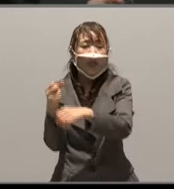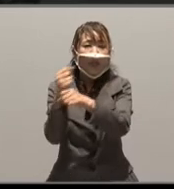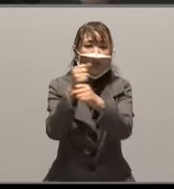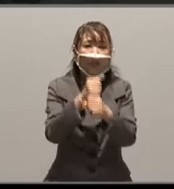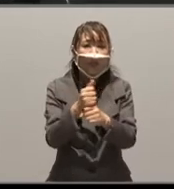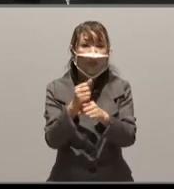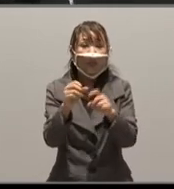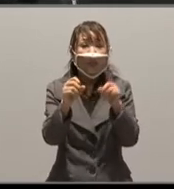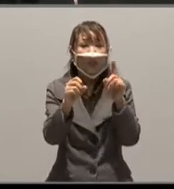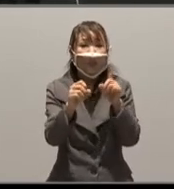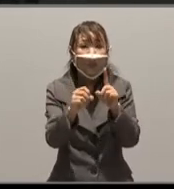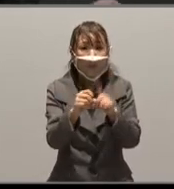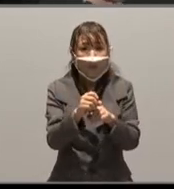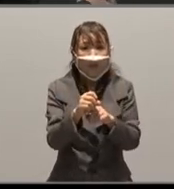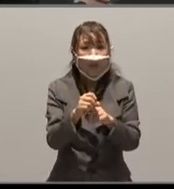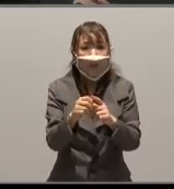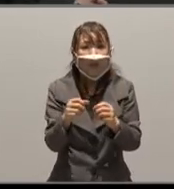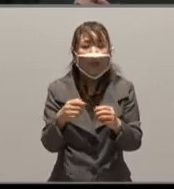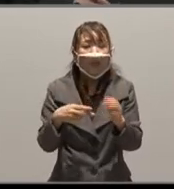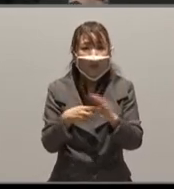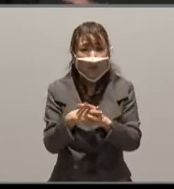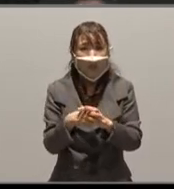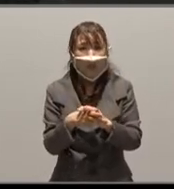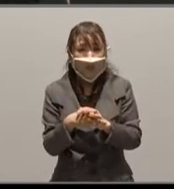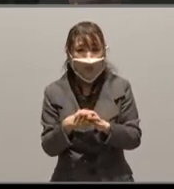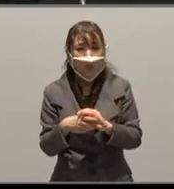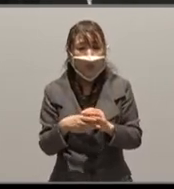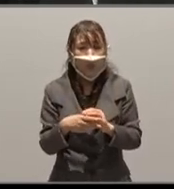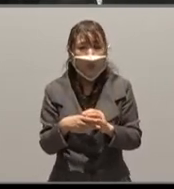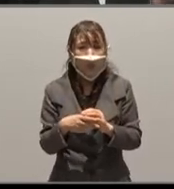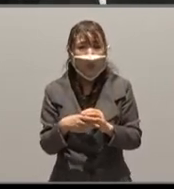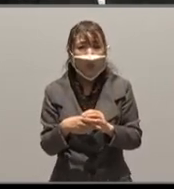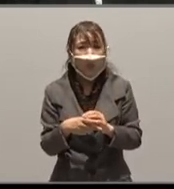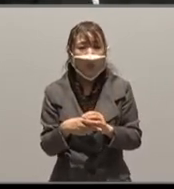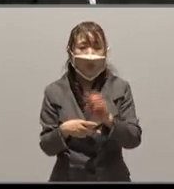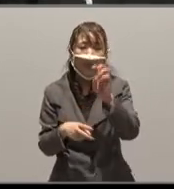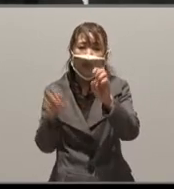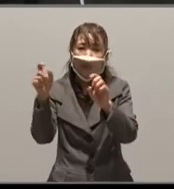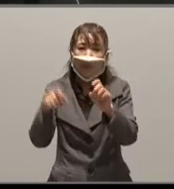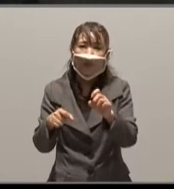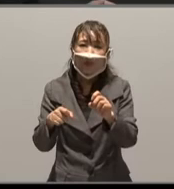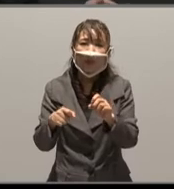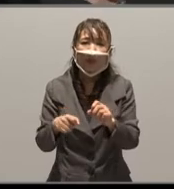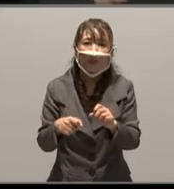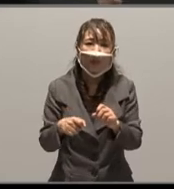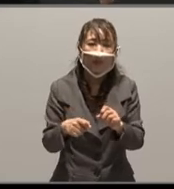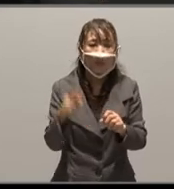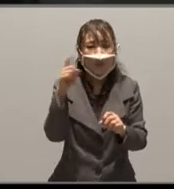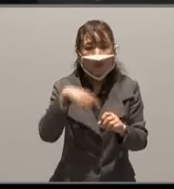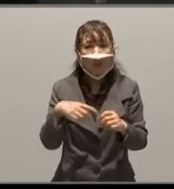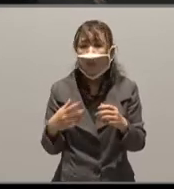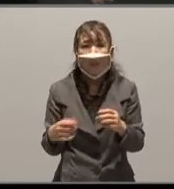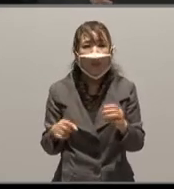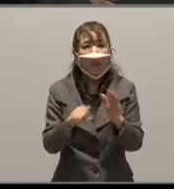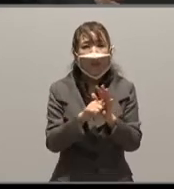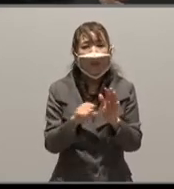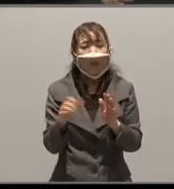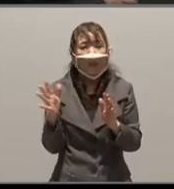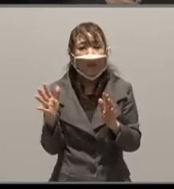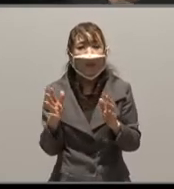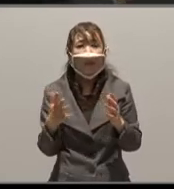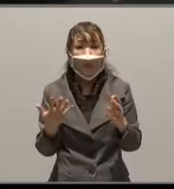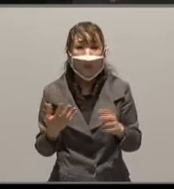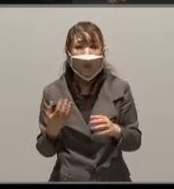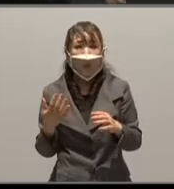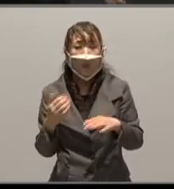33% of developing depression. And after bone fracture, they have a 35% of developing depression, but there